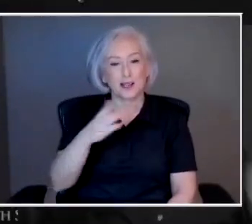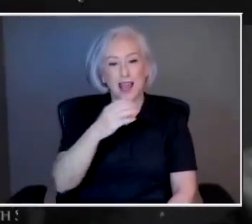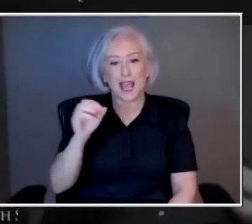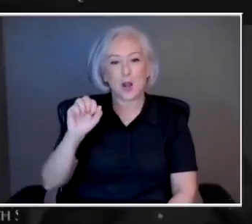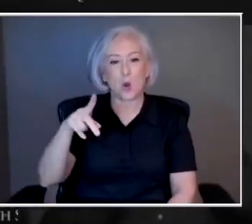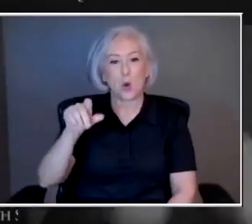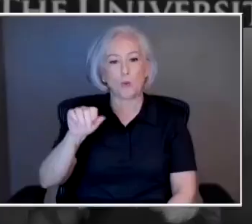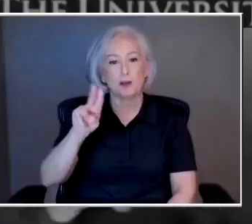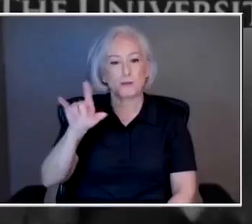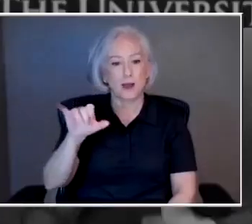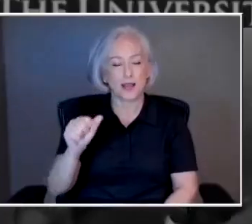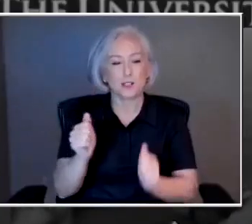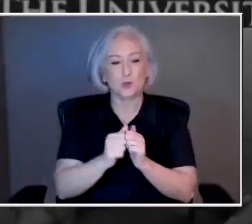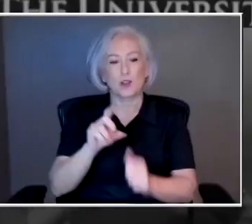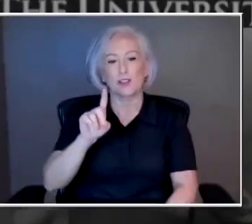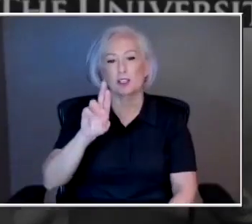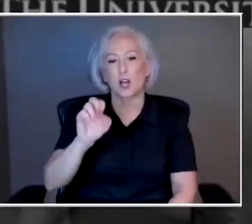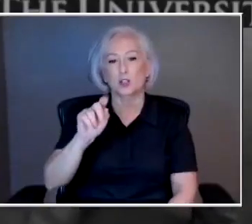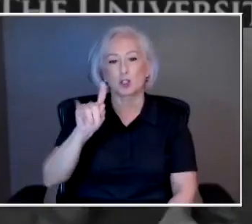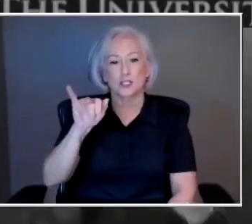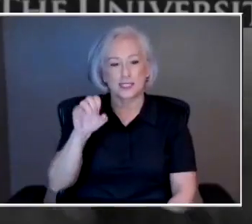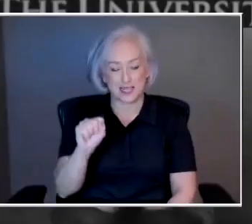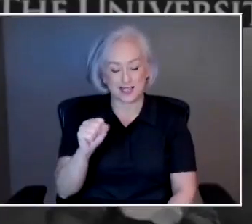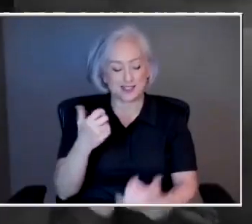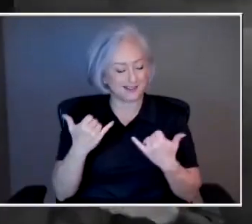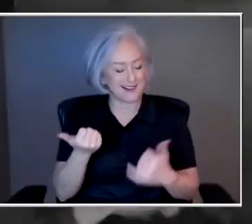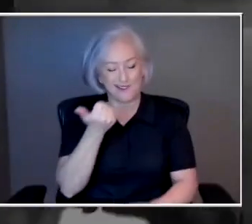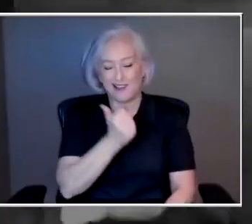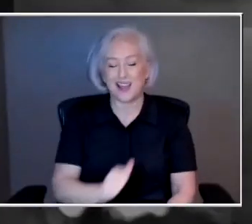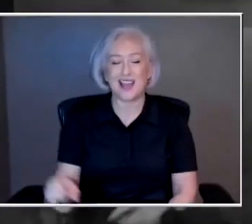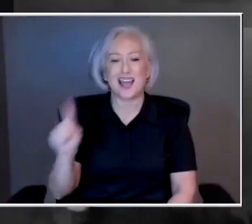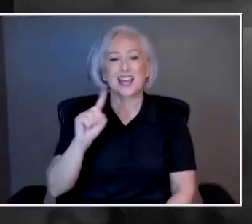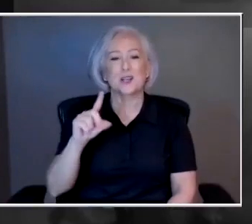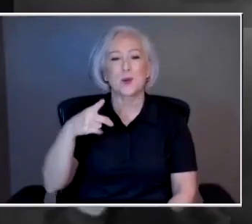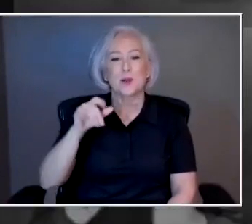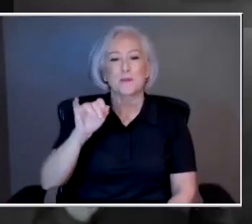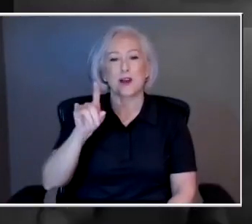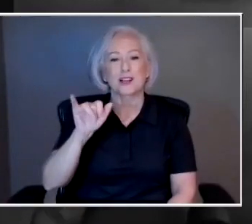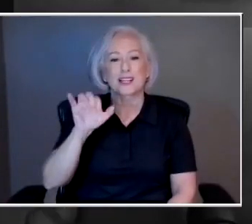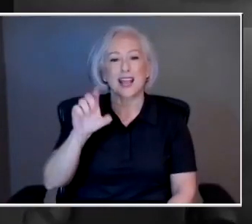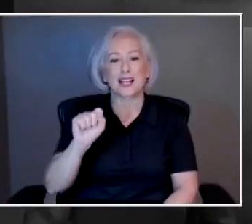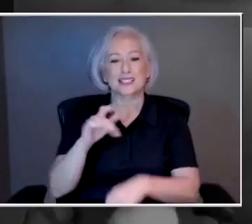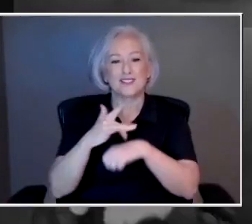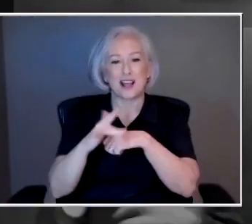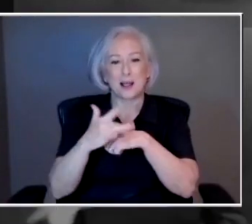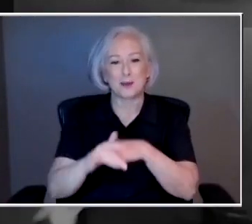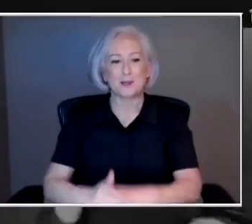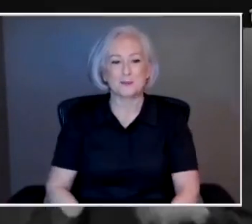Dr. Stites podcast. Now, everywhere podcasts are available.